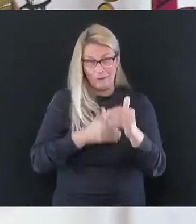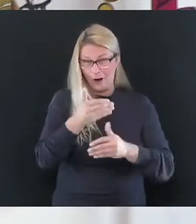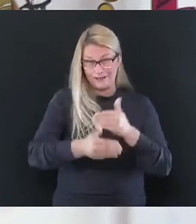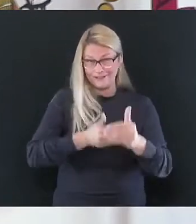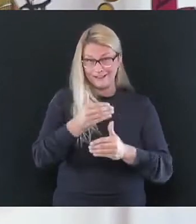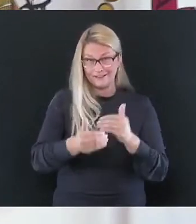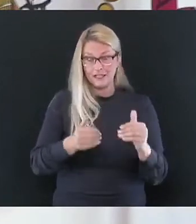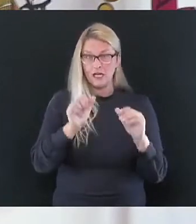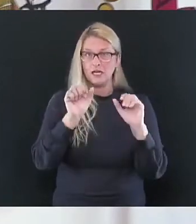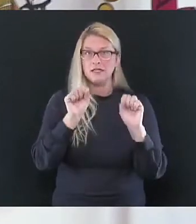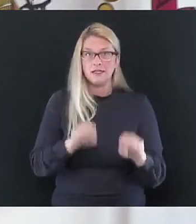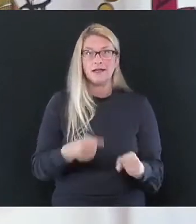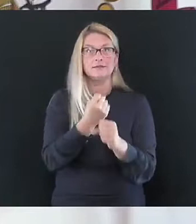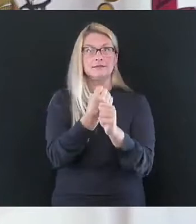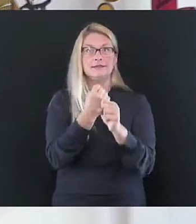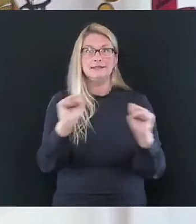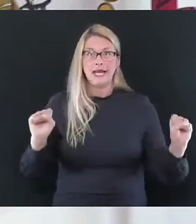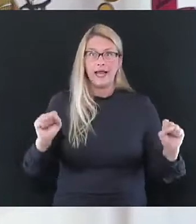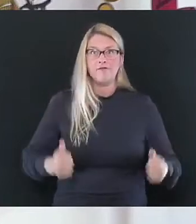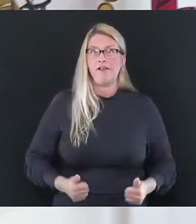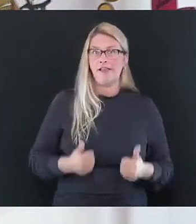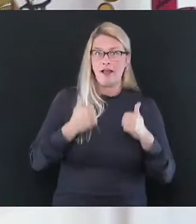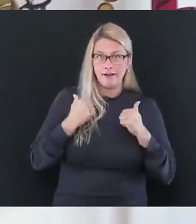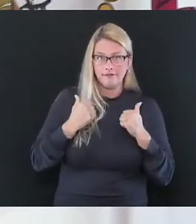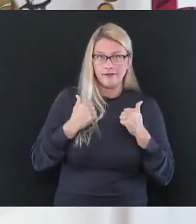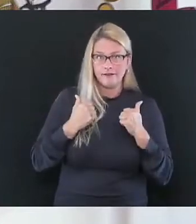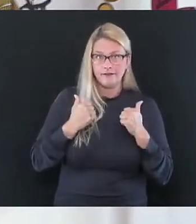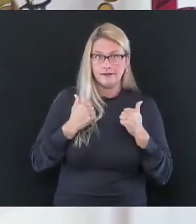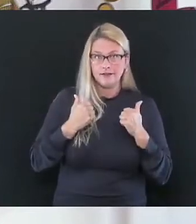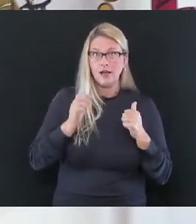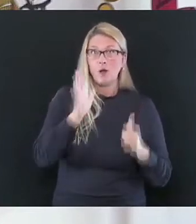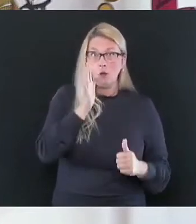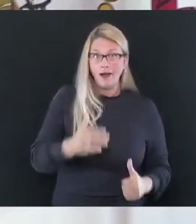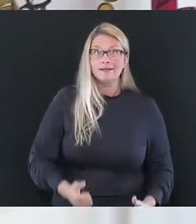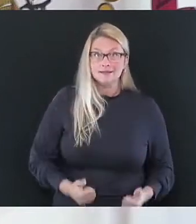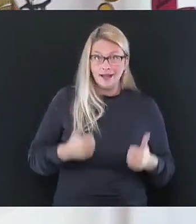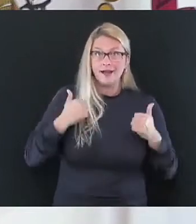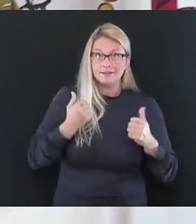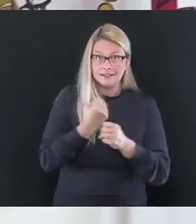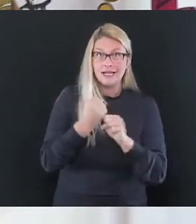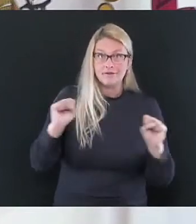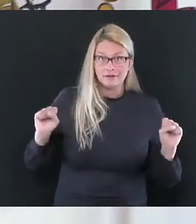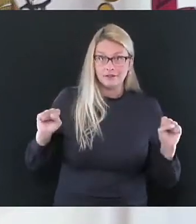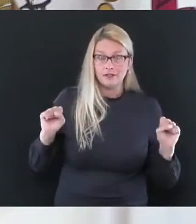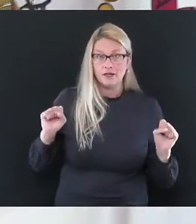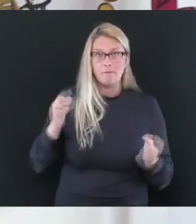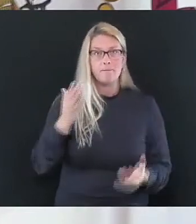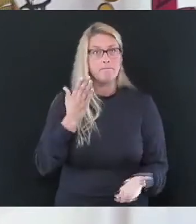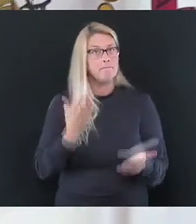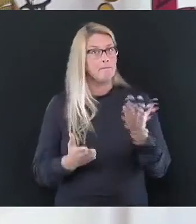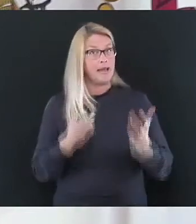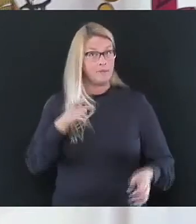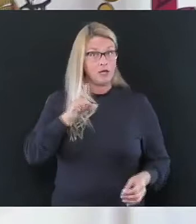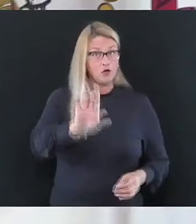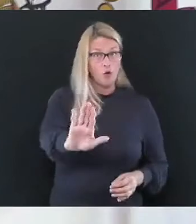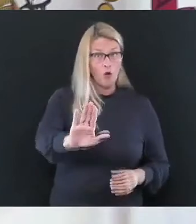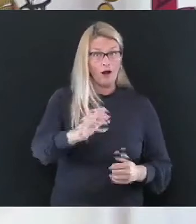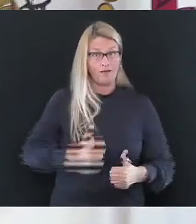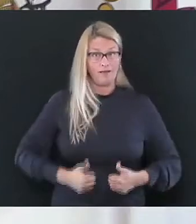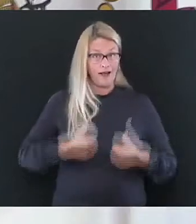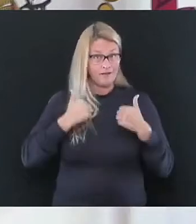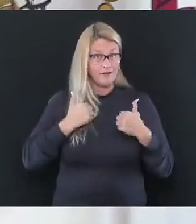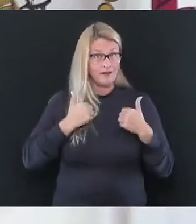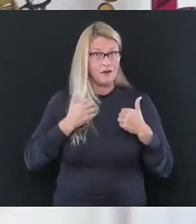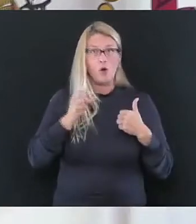another life. Absolutely, it will save lives, but it may be you that is truly saving another